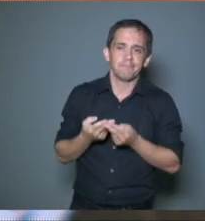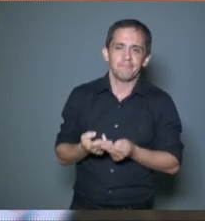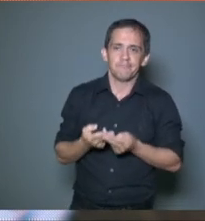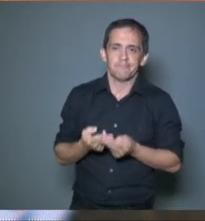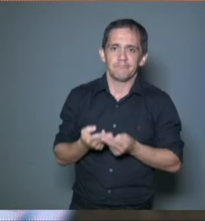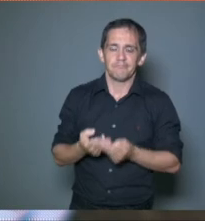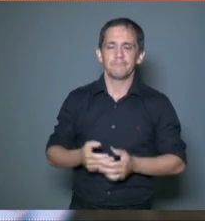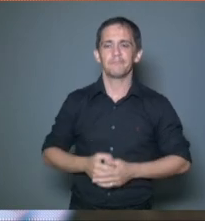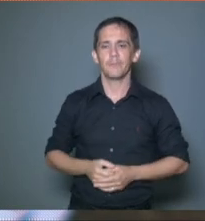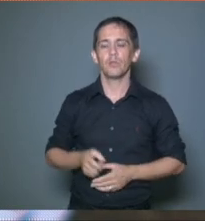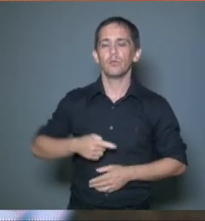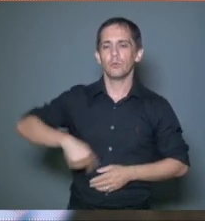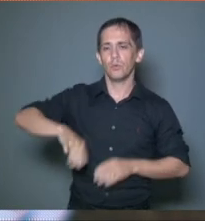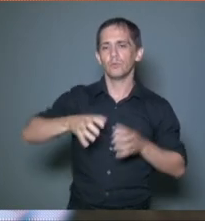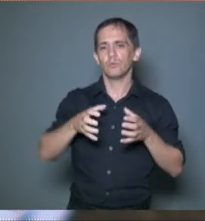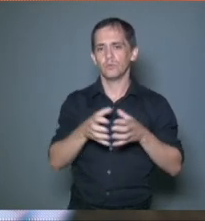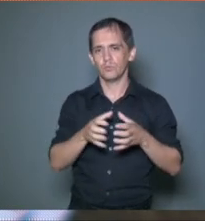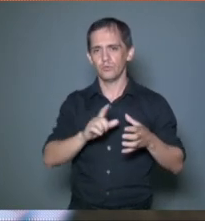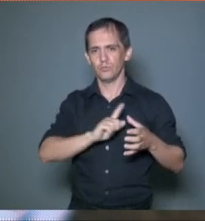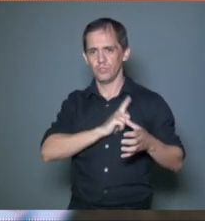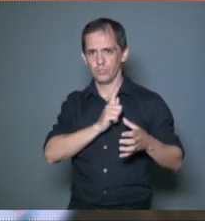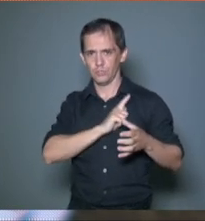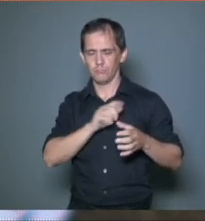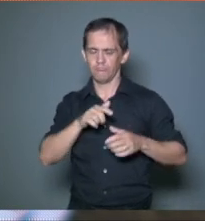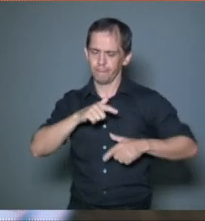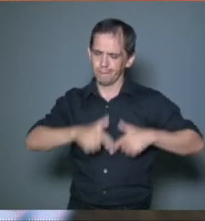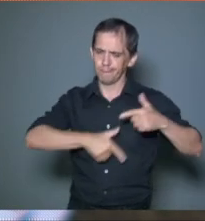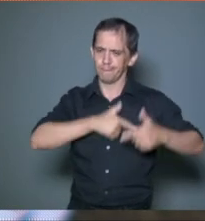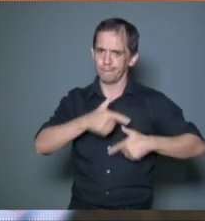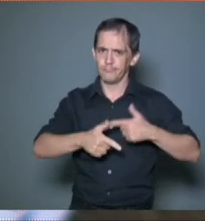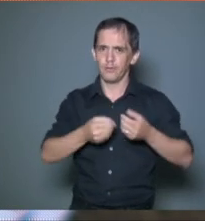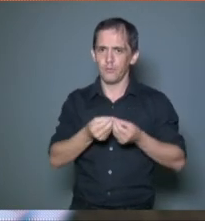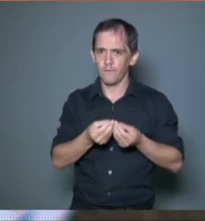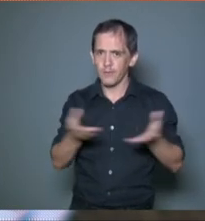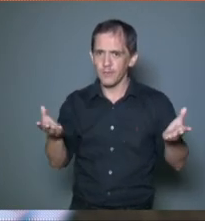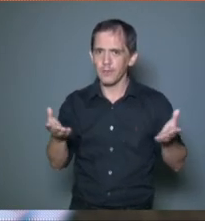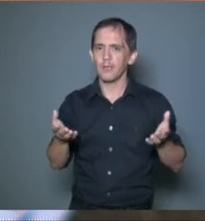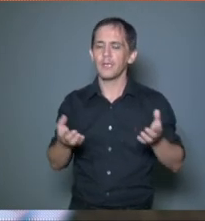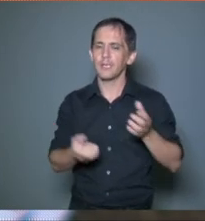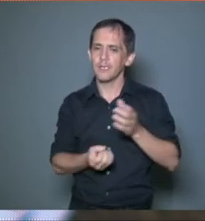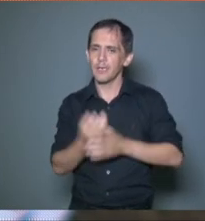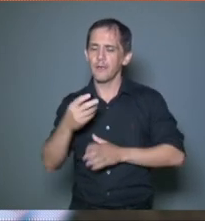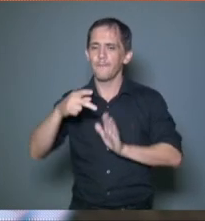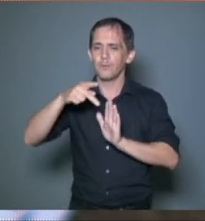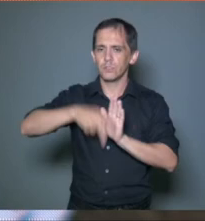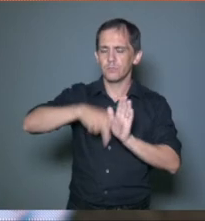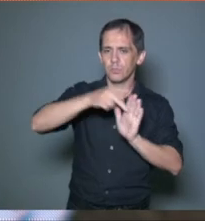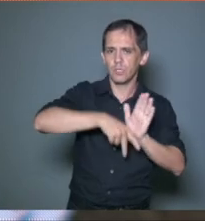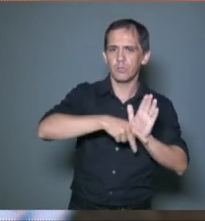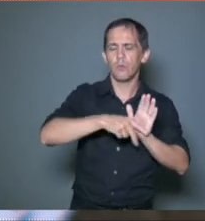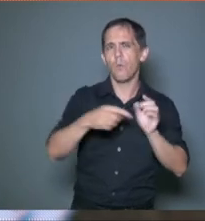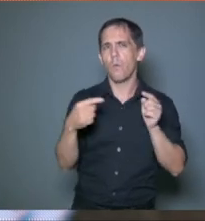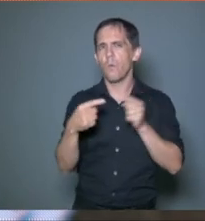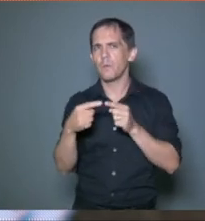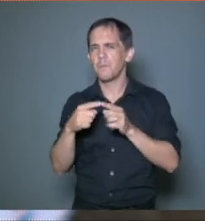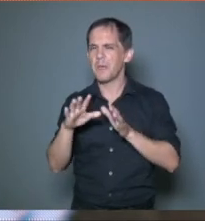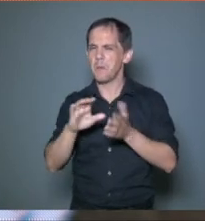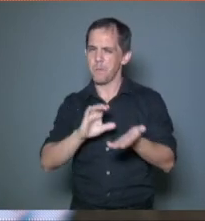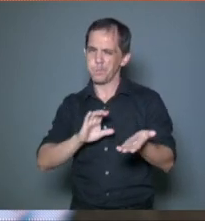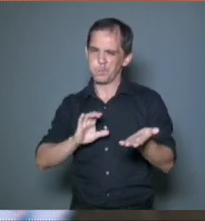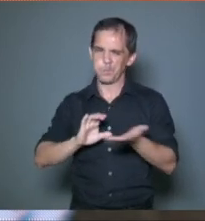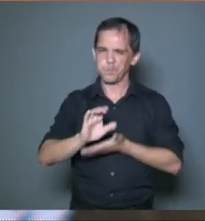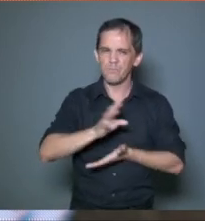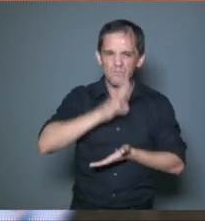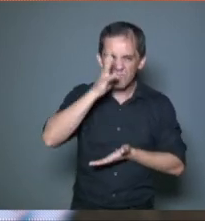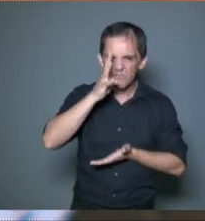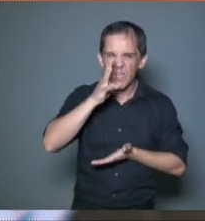you expected. So our management is working to make it feasible at a reasonable